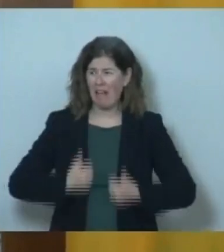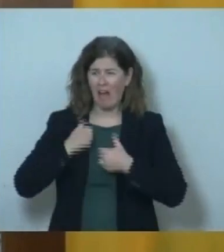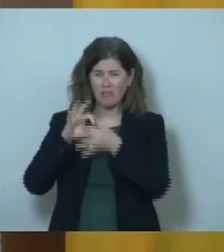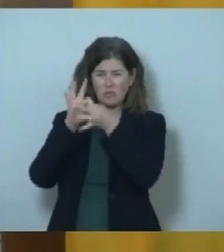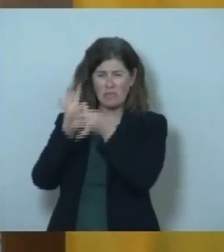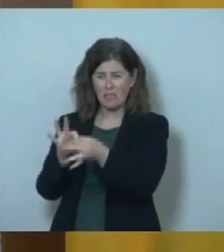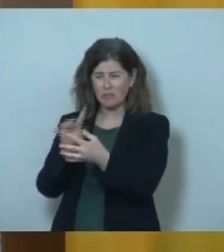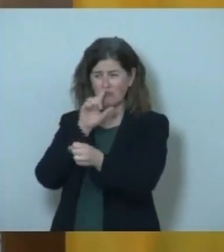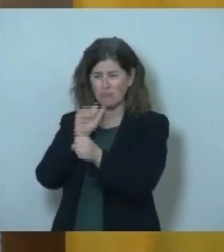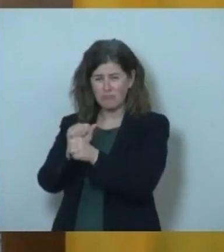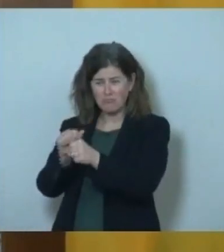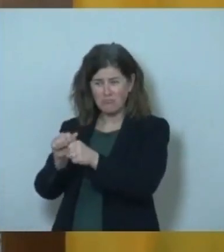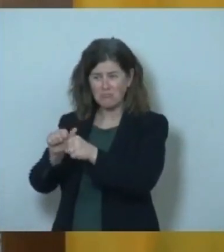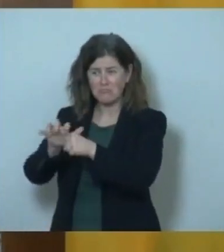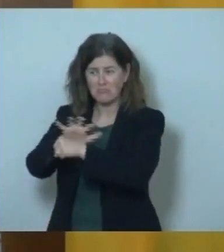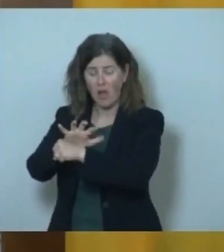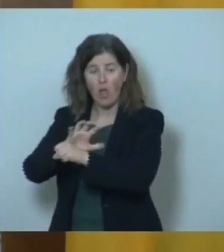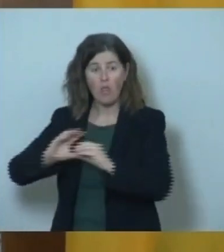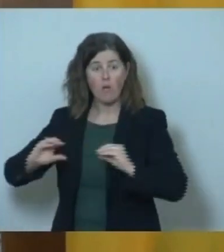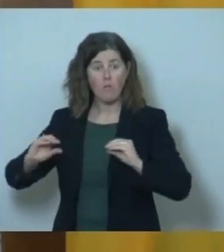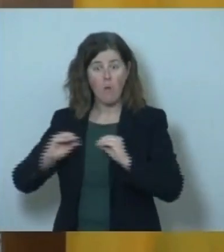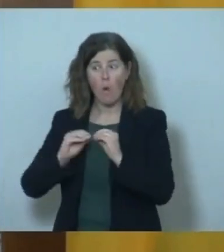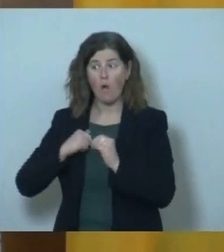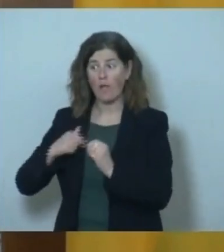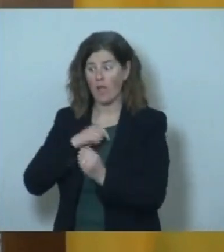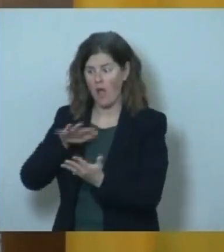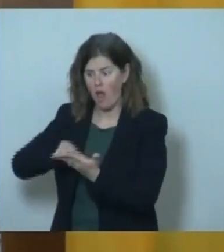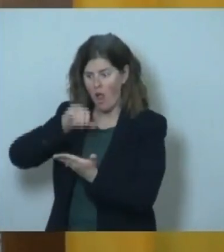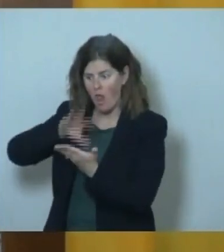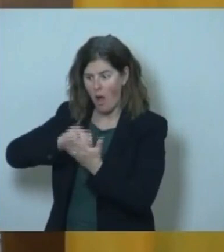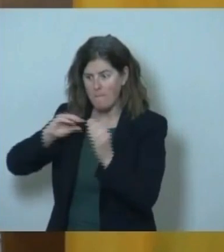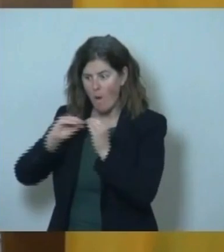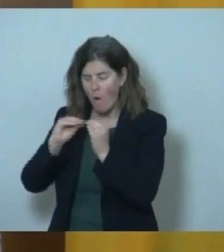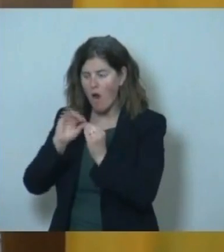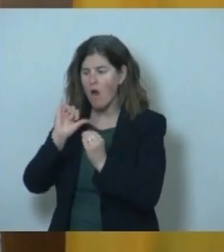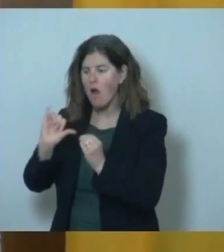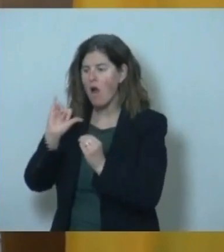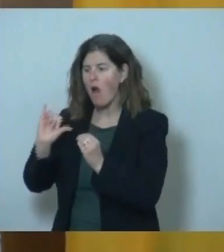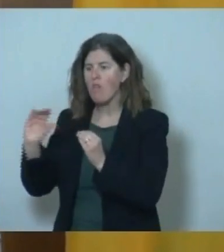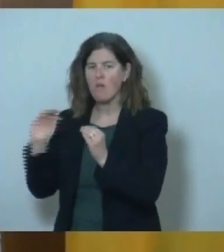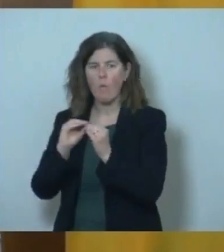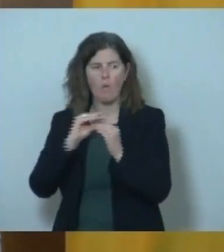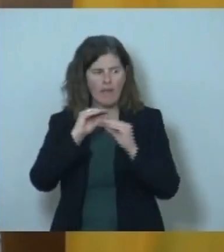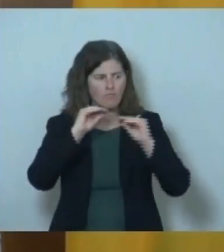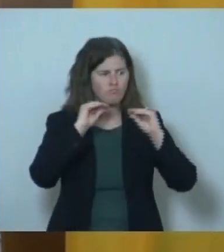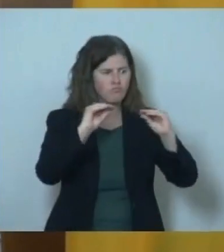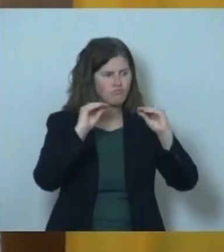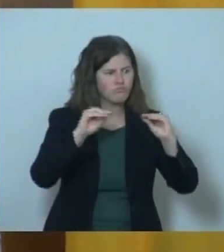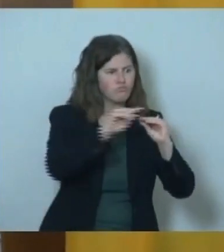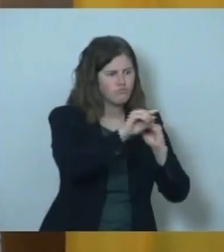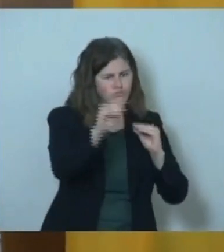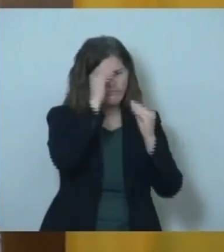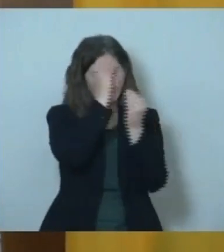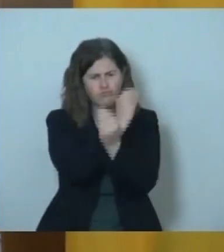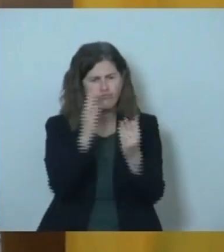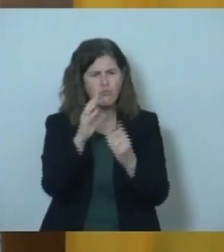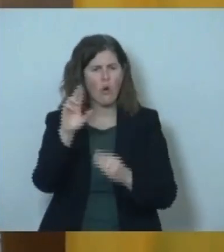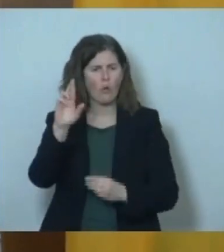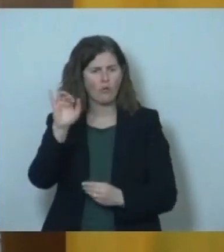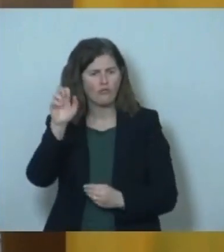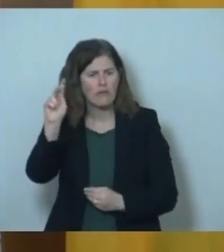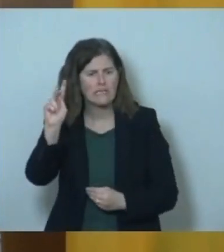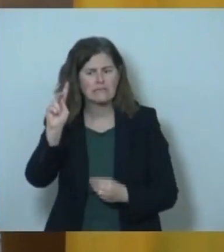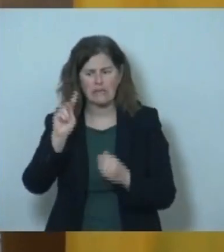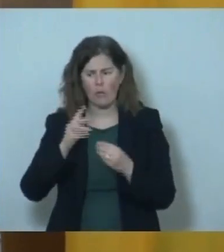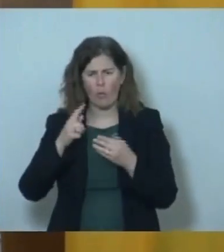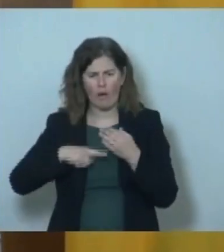That the more we know about that, then the more we can educate folks about the risks and look at